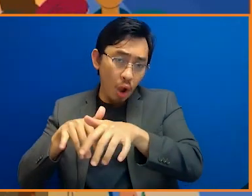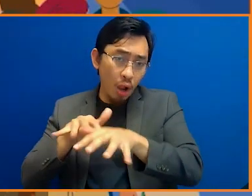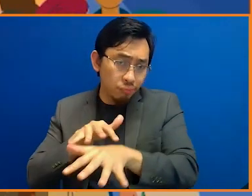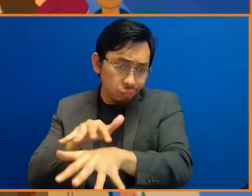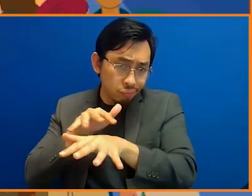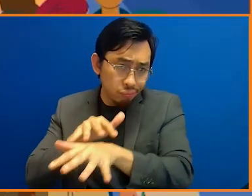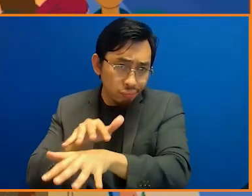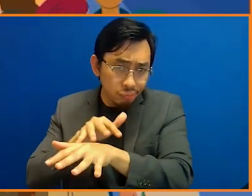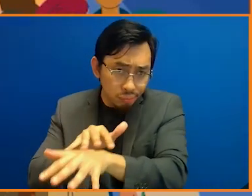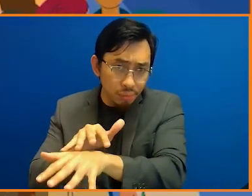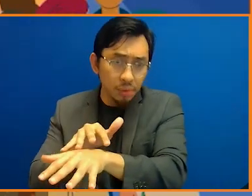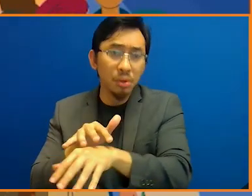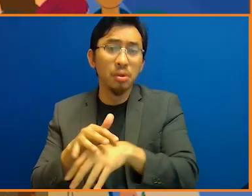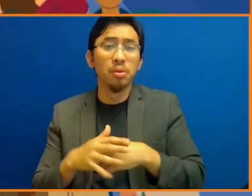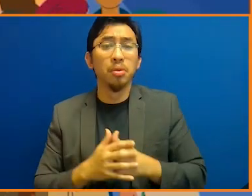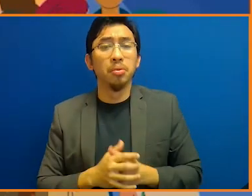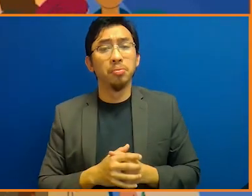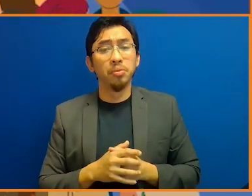evacuate by walk,